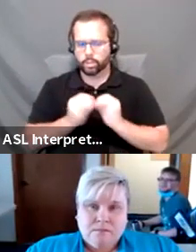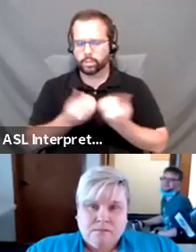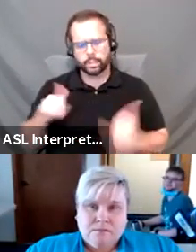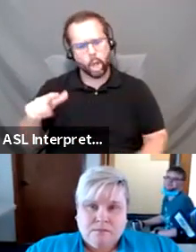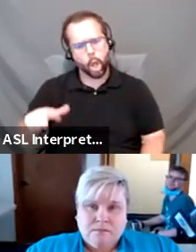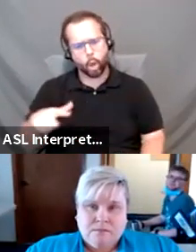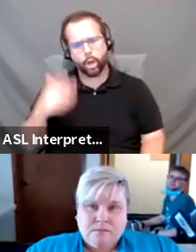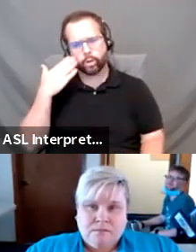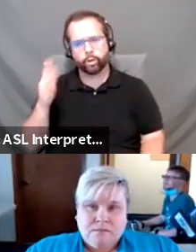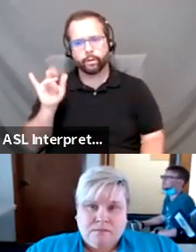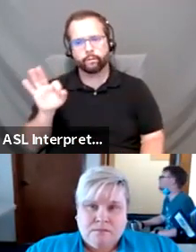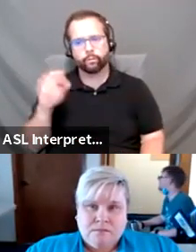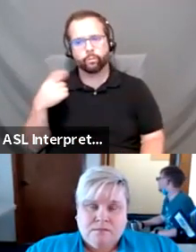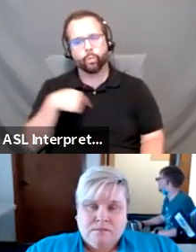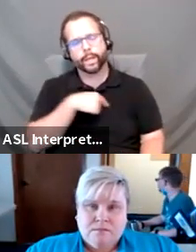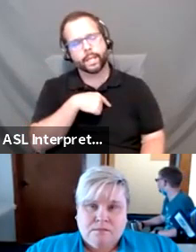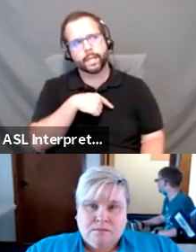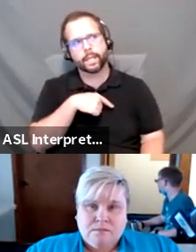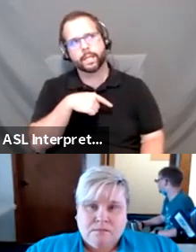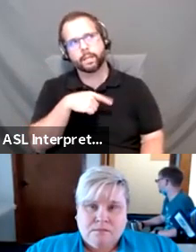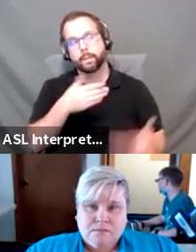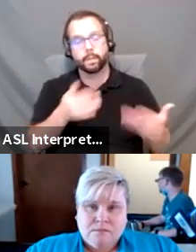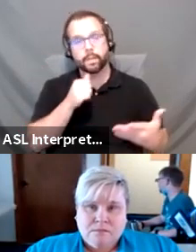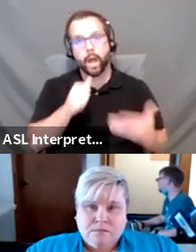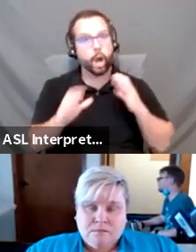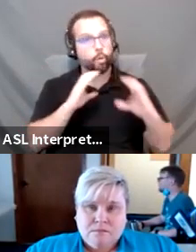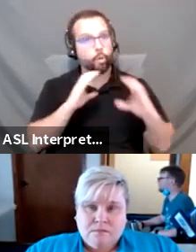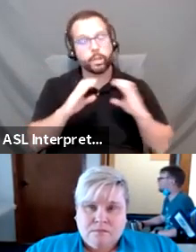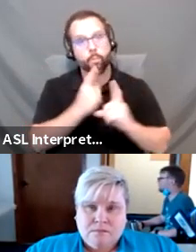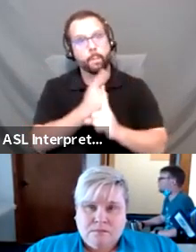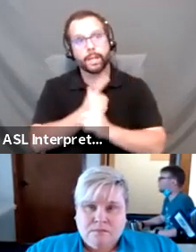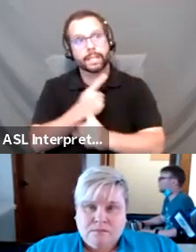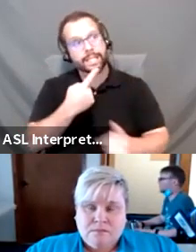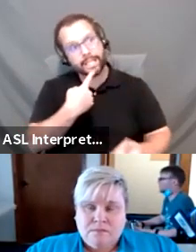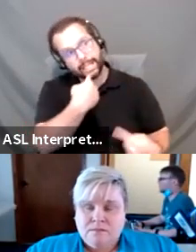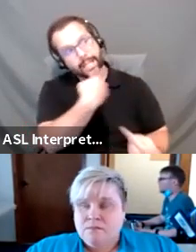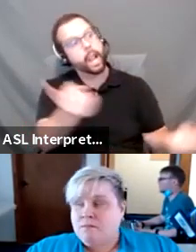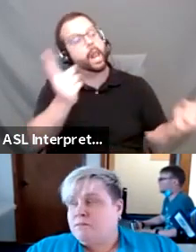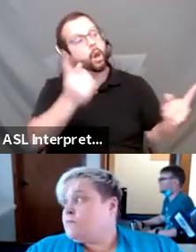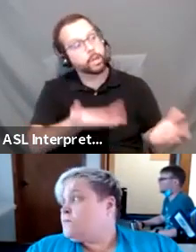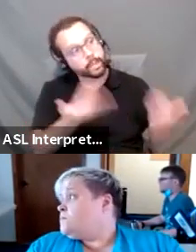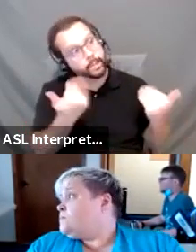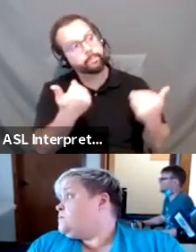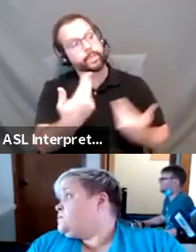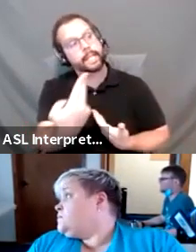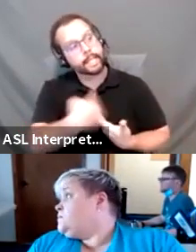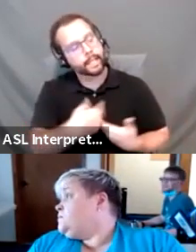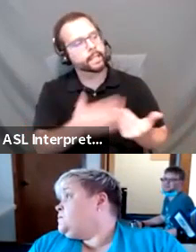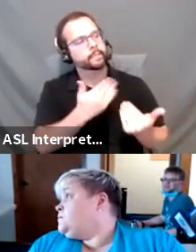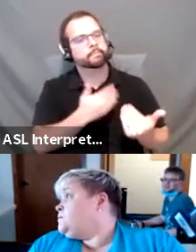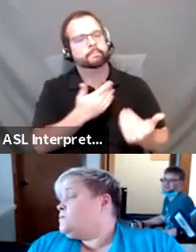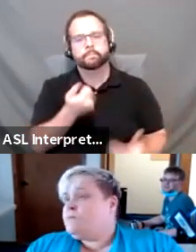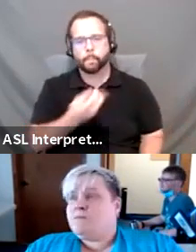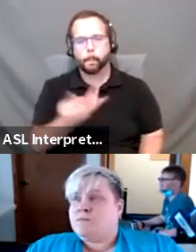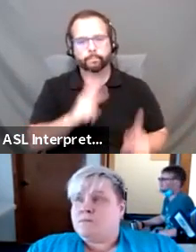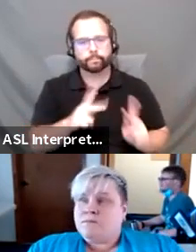know if we're not conveying properly how easy it is. I think that I've had several people that have tried to get